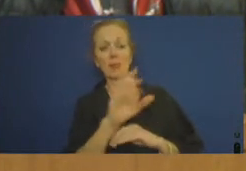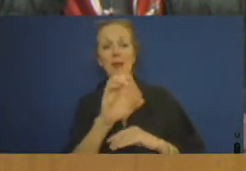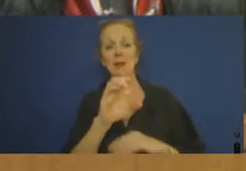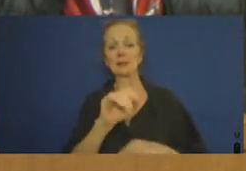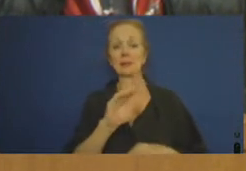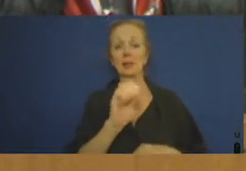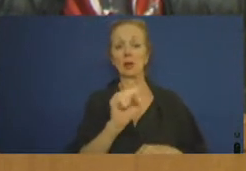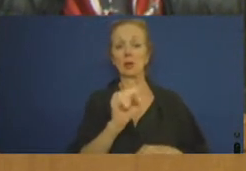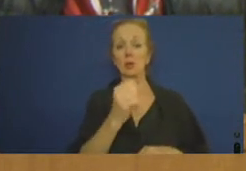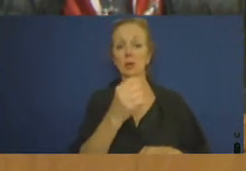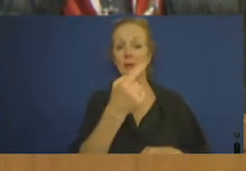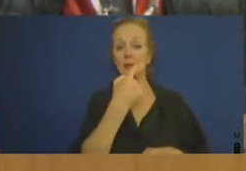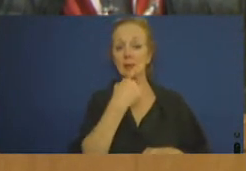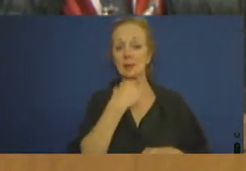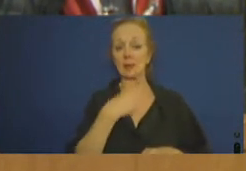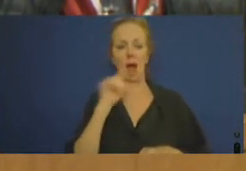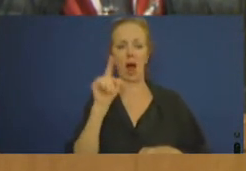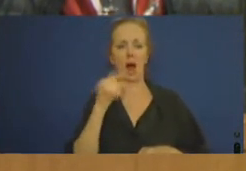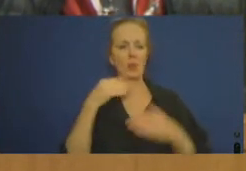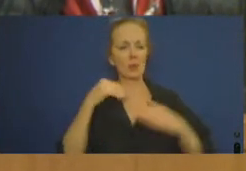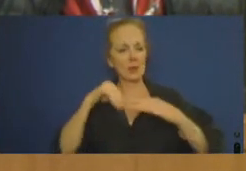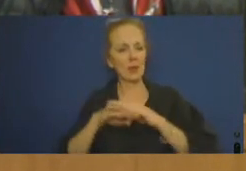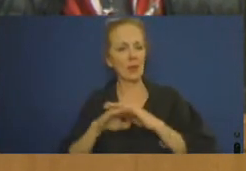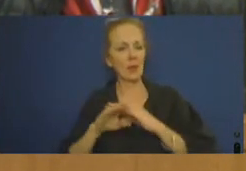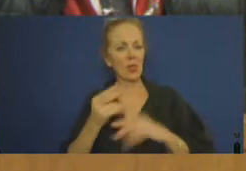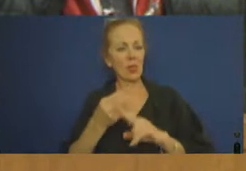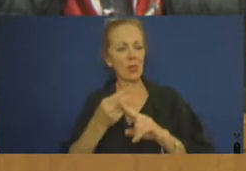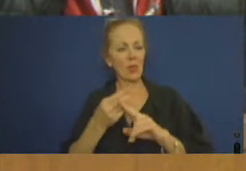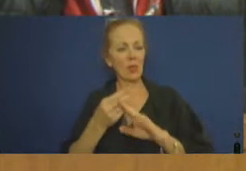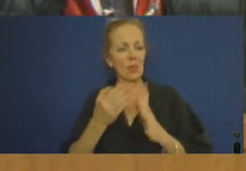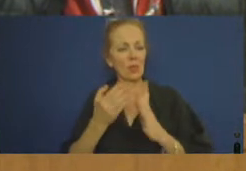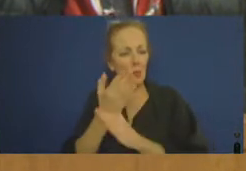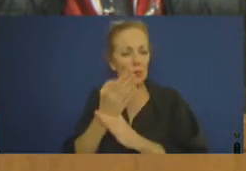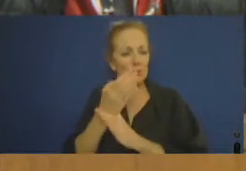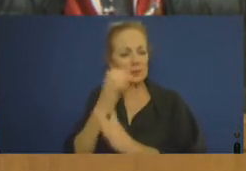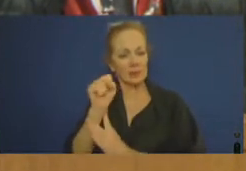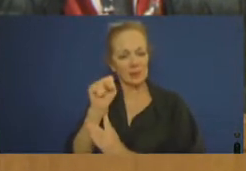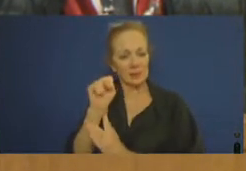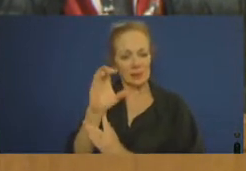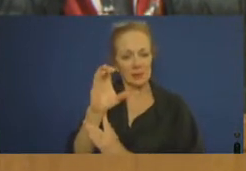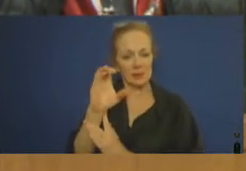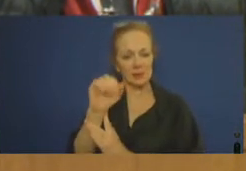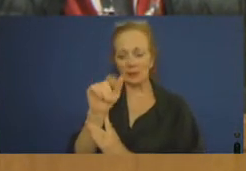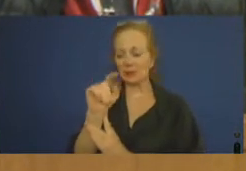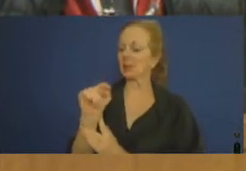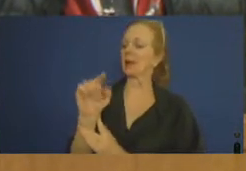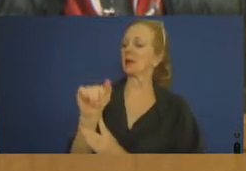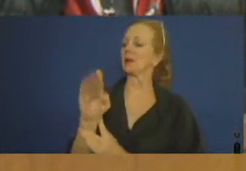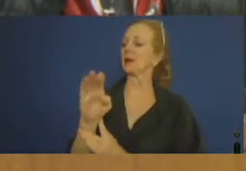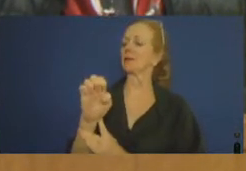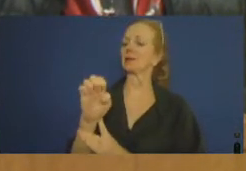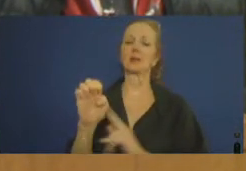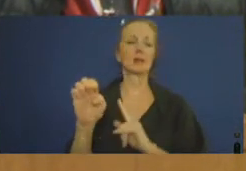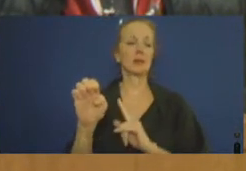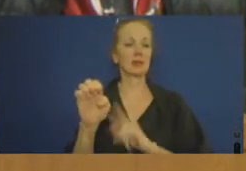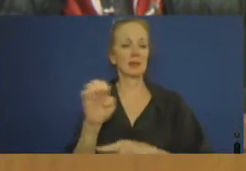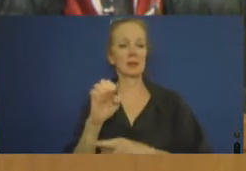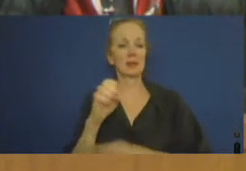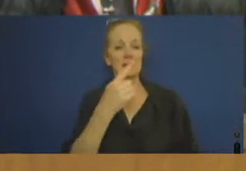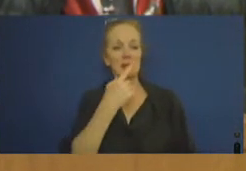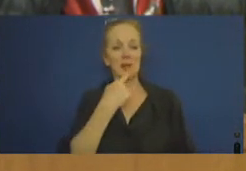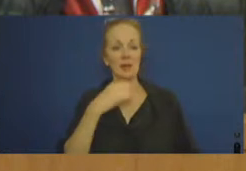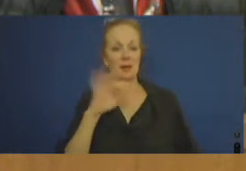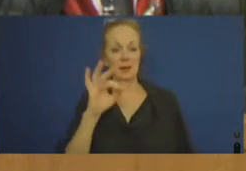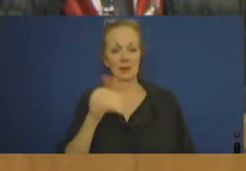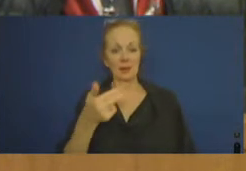only enter through Scott Avenue. They tell us that Fern has to have the deliveries by the